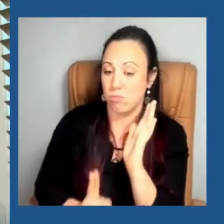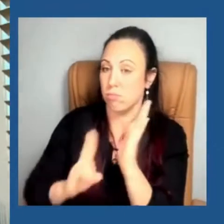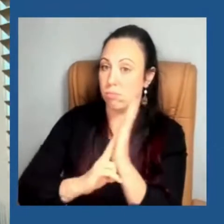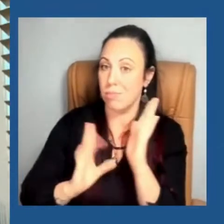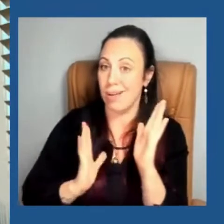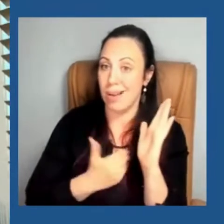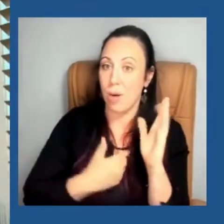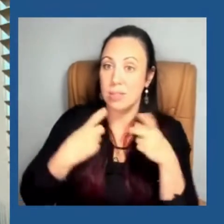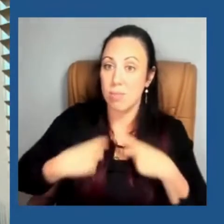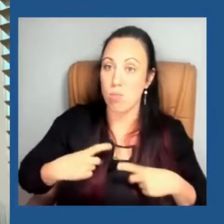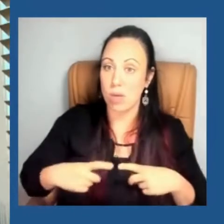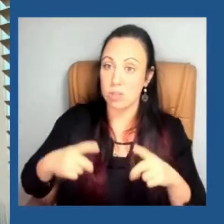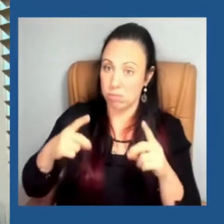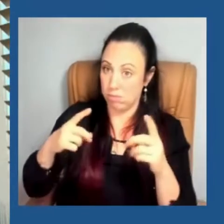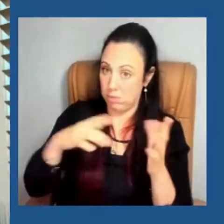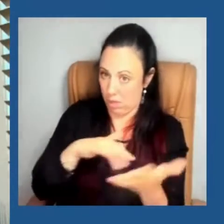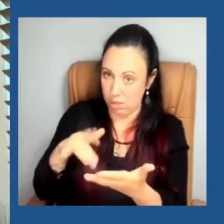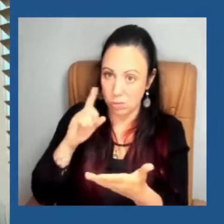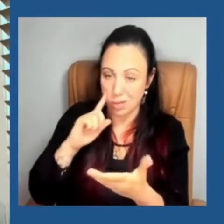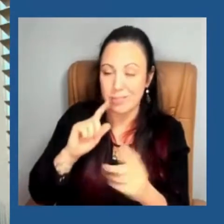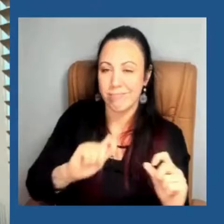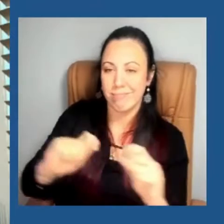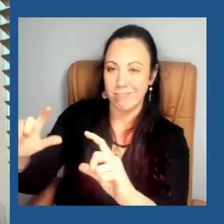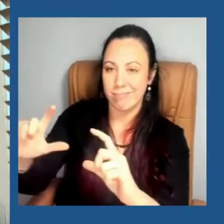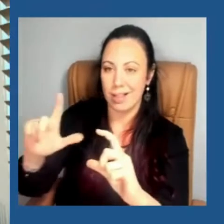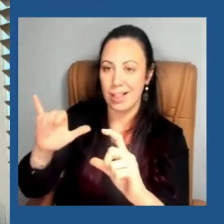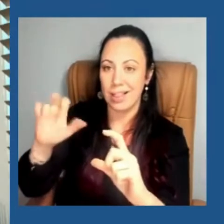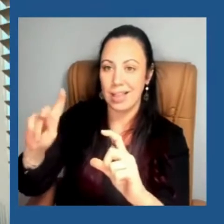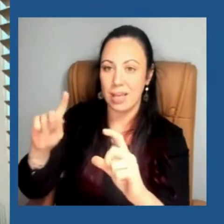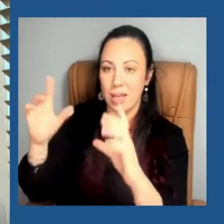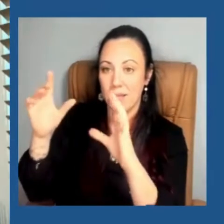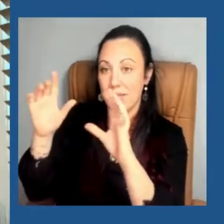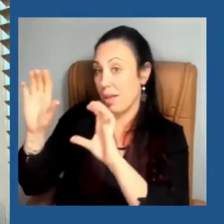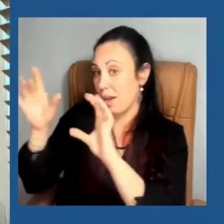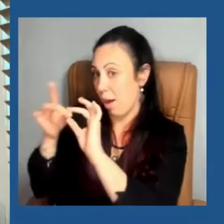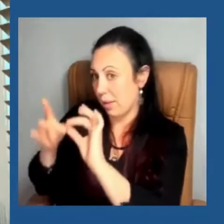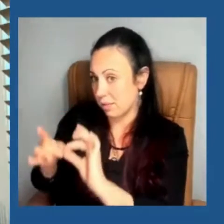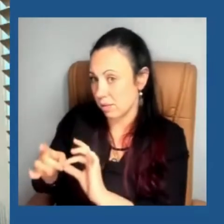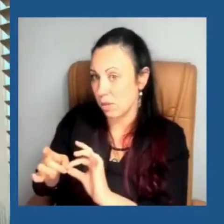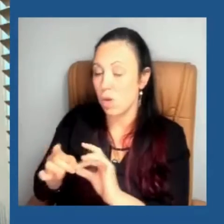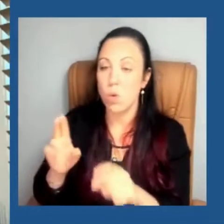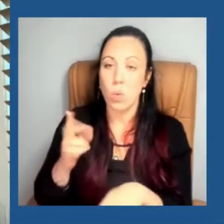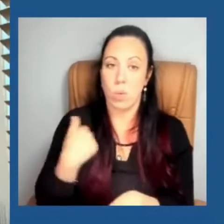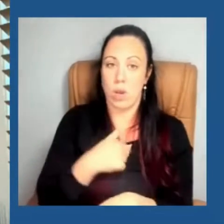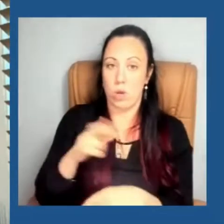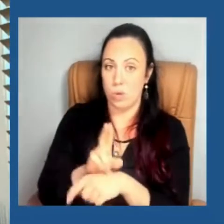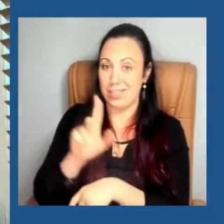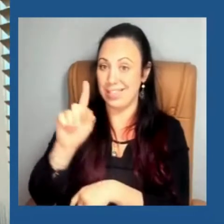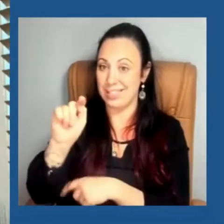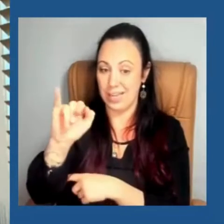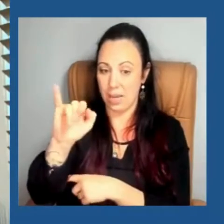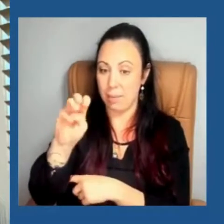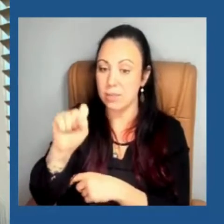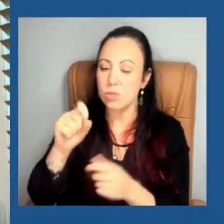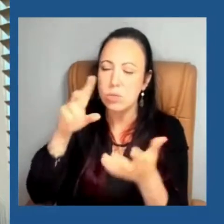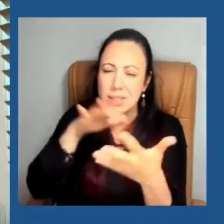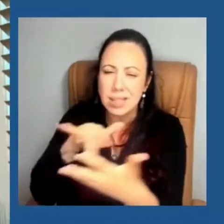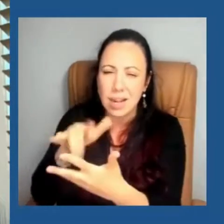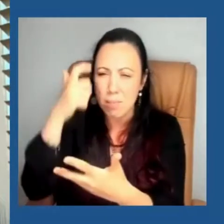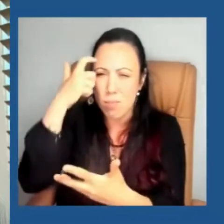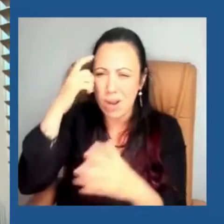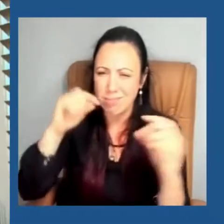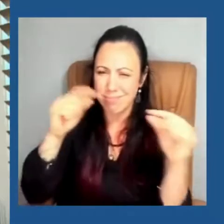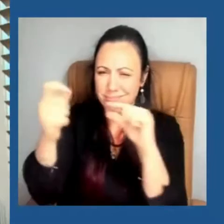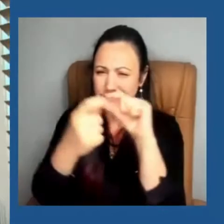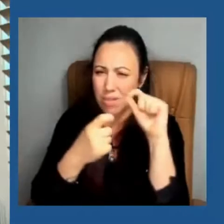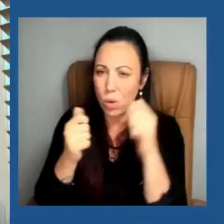depression studies, we'll share a link in the comments. We are also using TMS to study the brain networks involved in autism